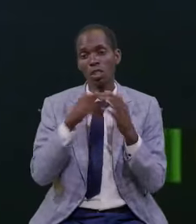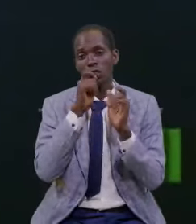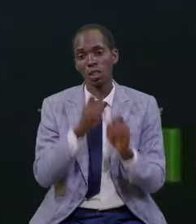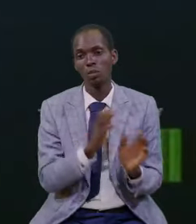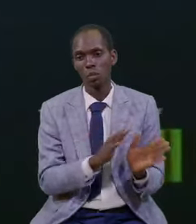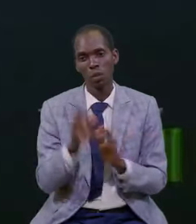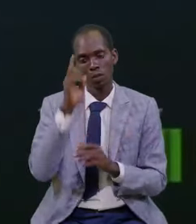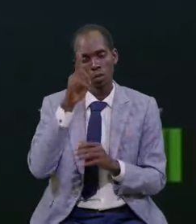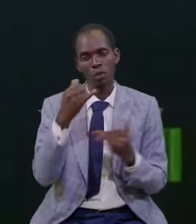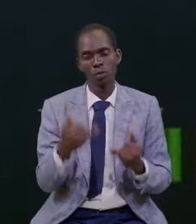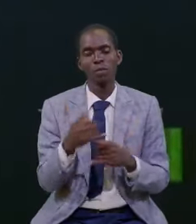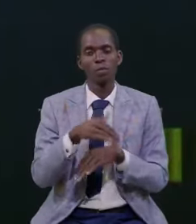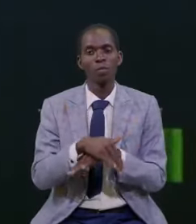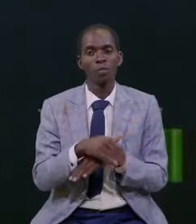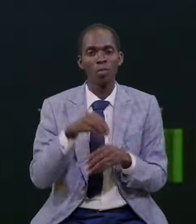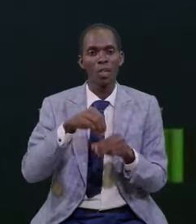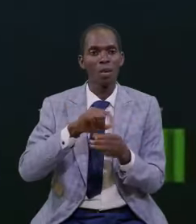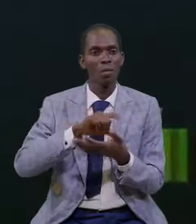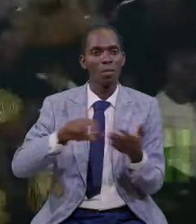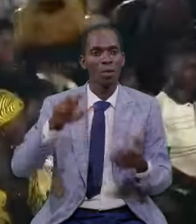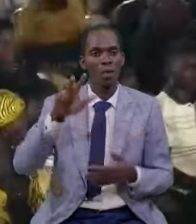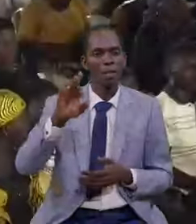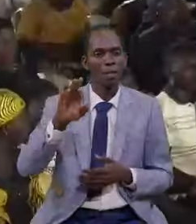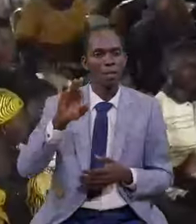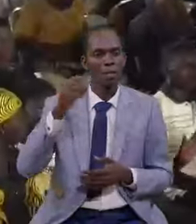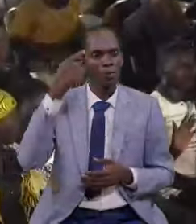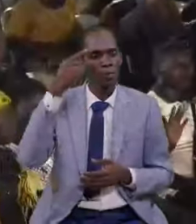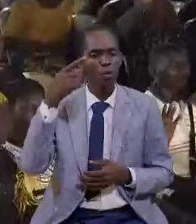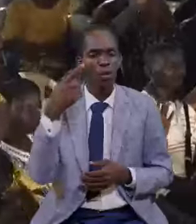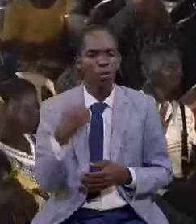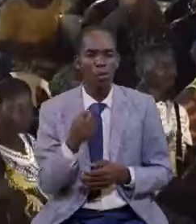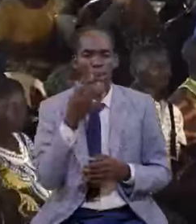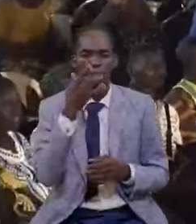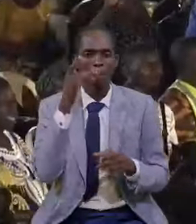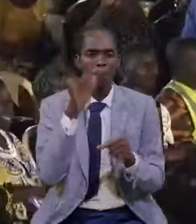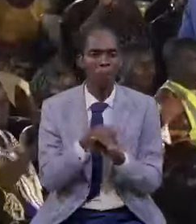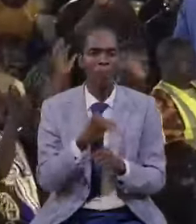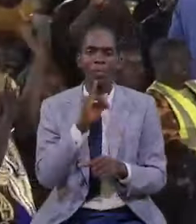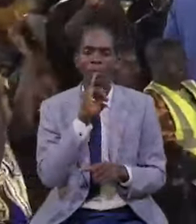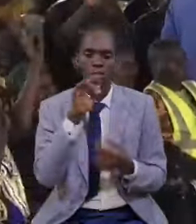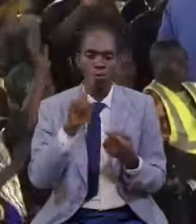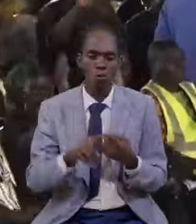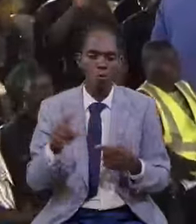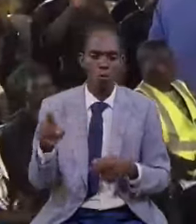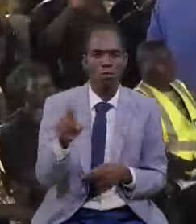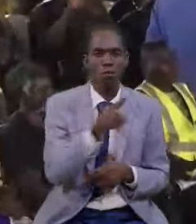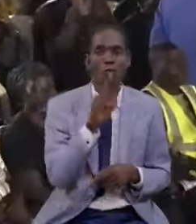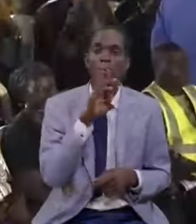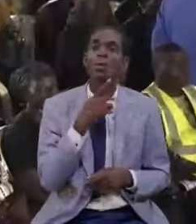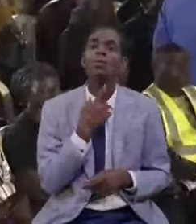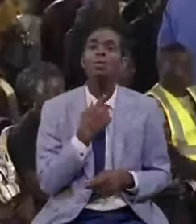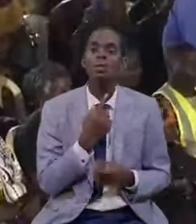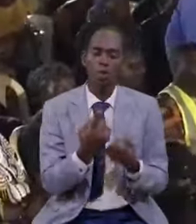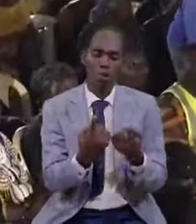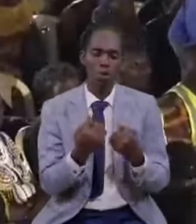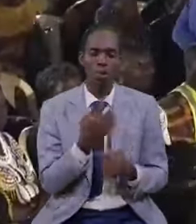verse 39, for the promise is unto you. The promise is unto you. You're thirsty? Come and drink.